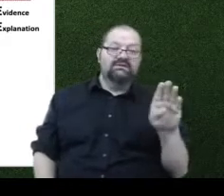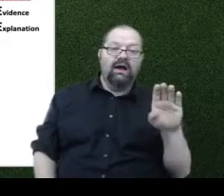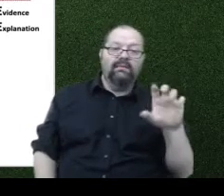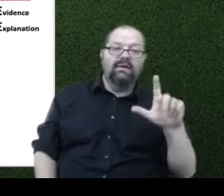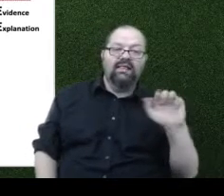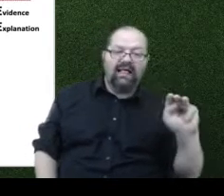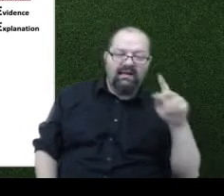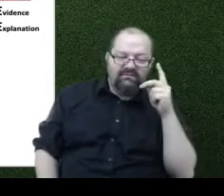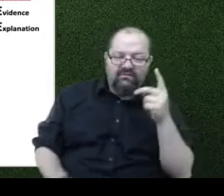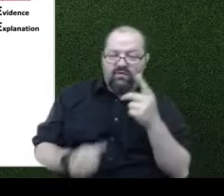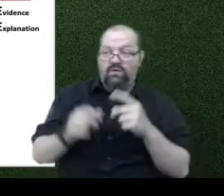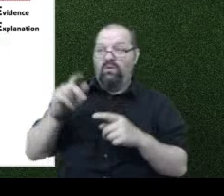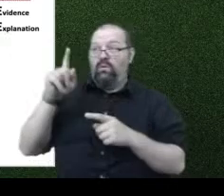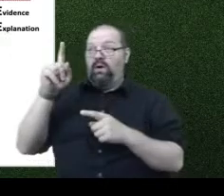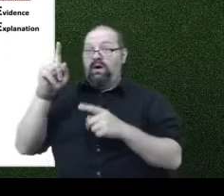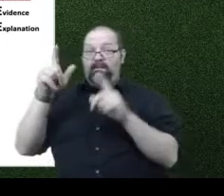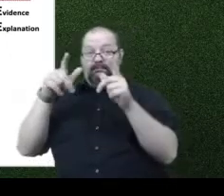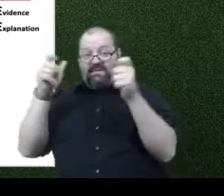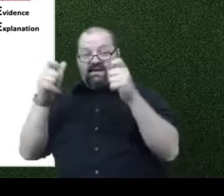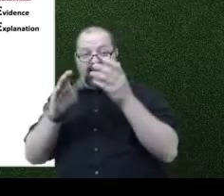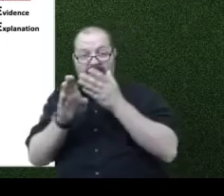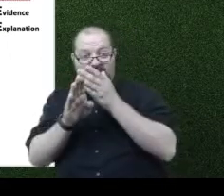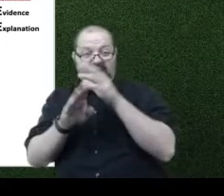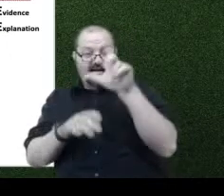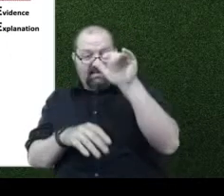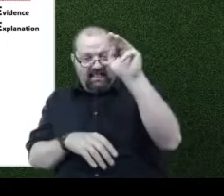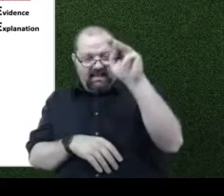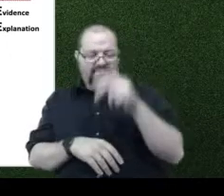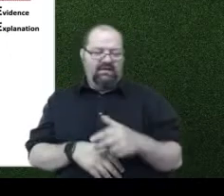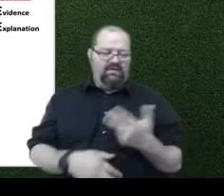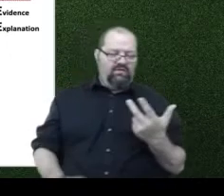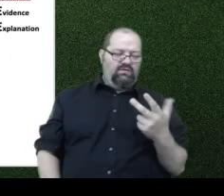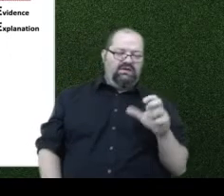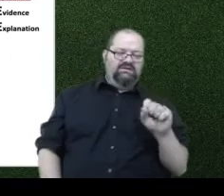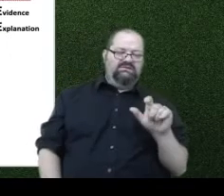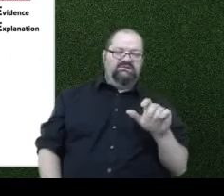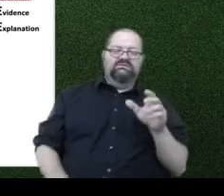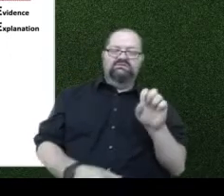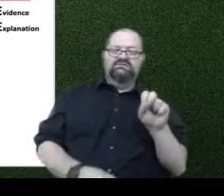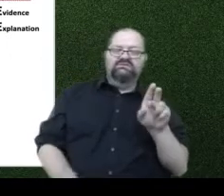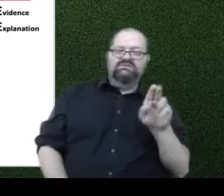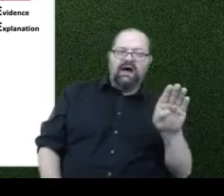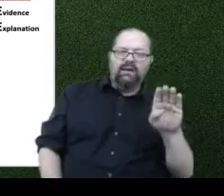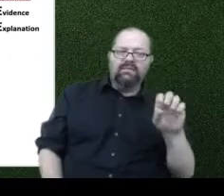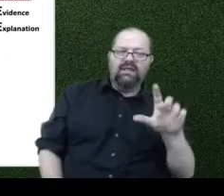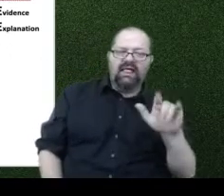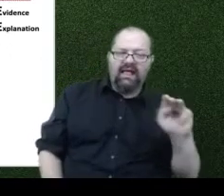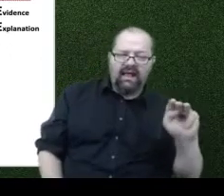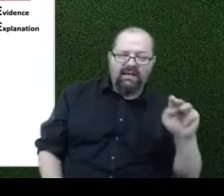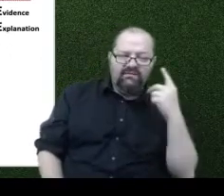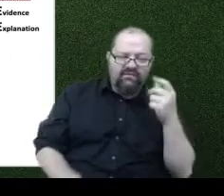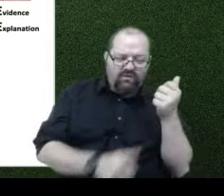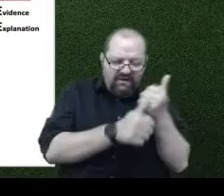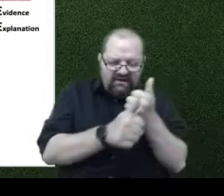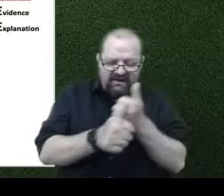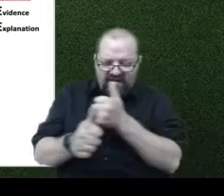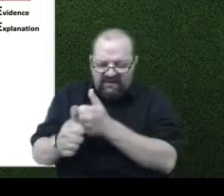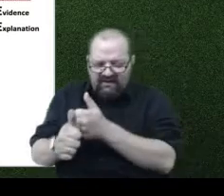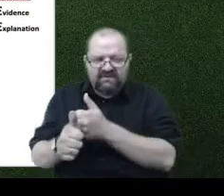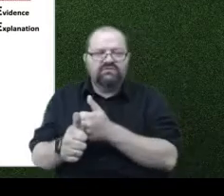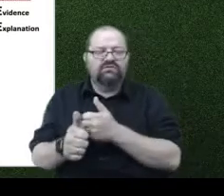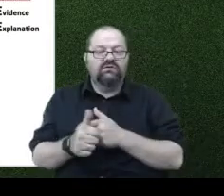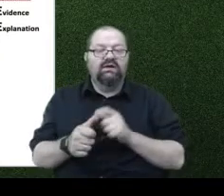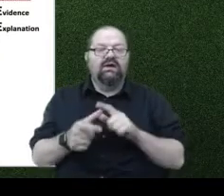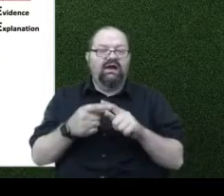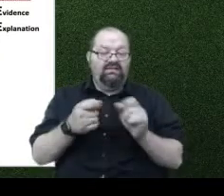evidence, quotes, paraphrases, summaries, or observations from whatever you studied. And last, you explain clearly